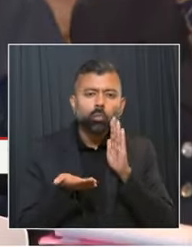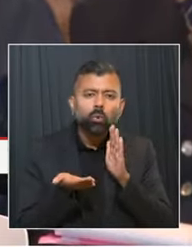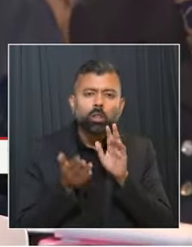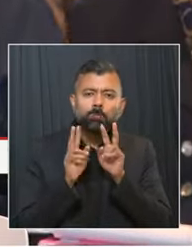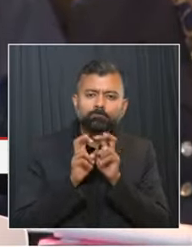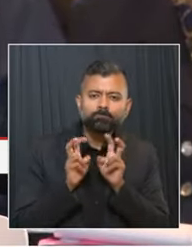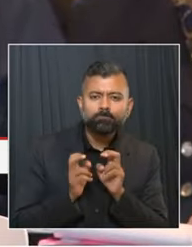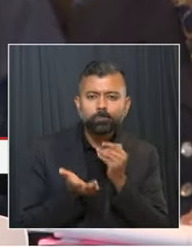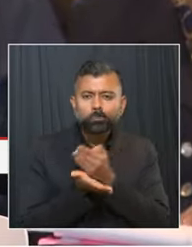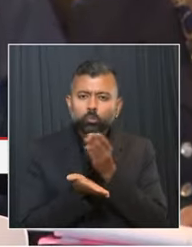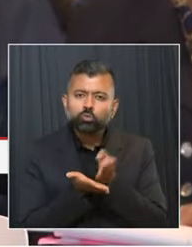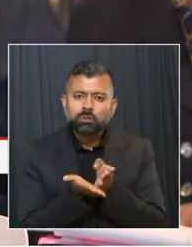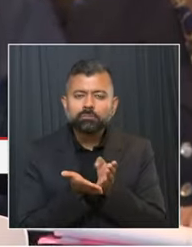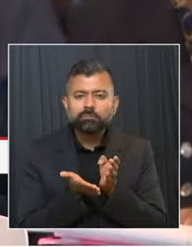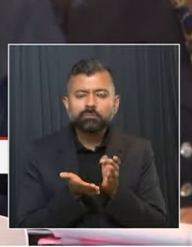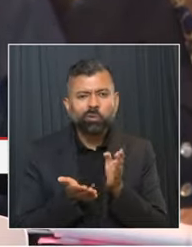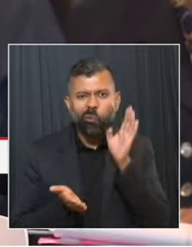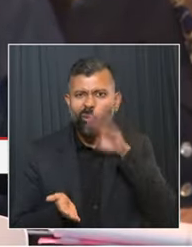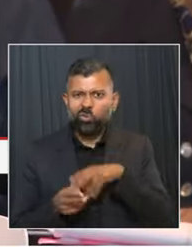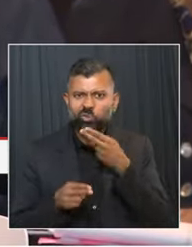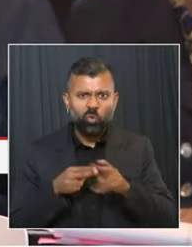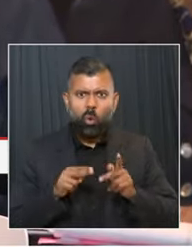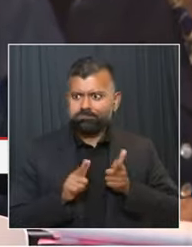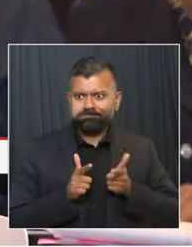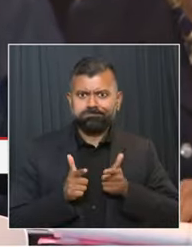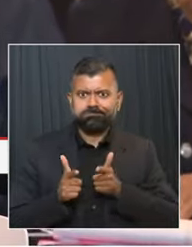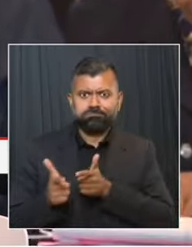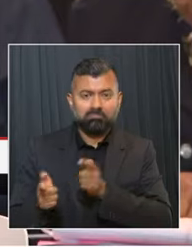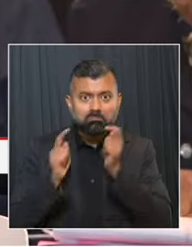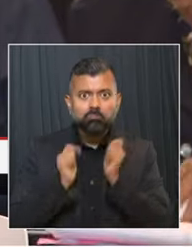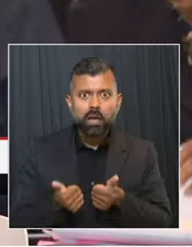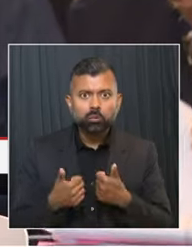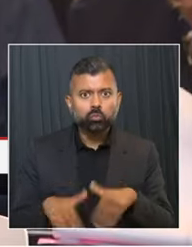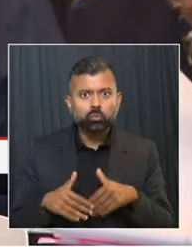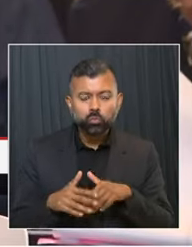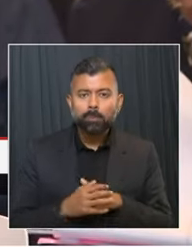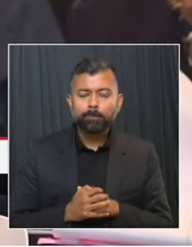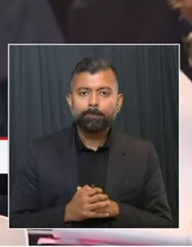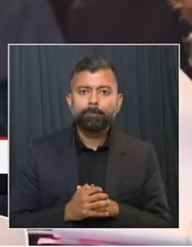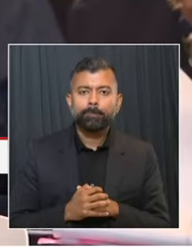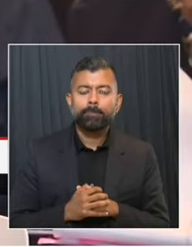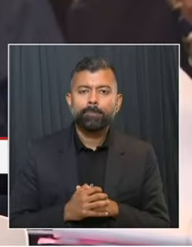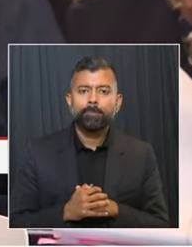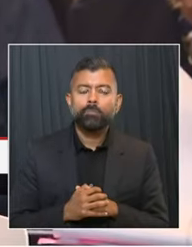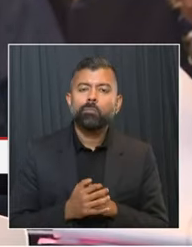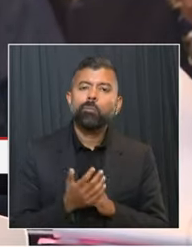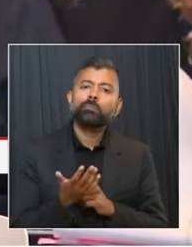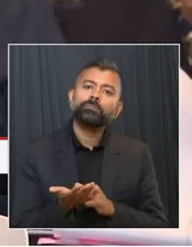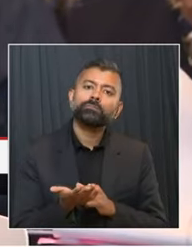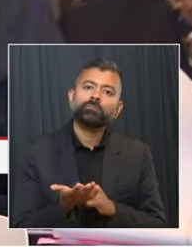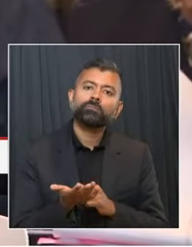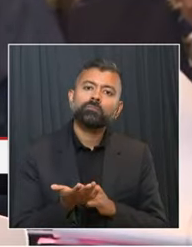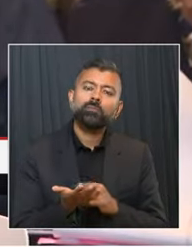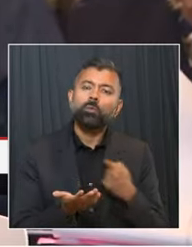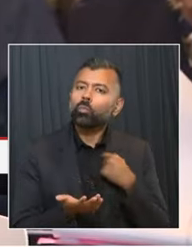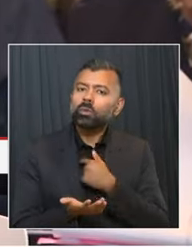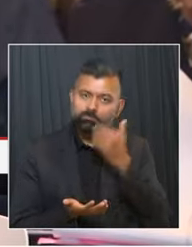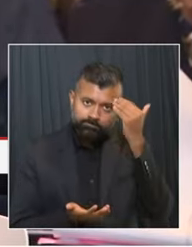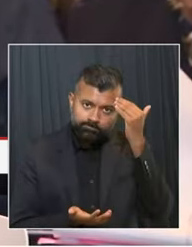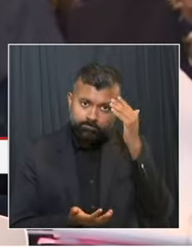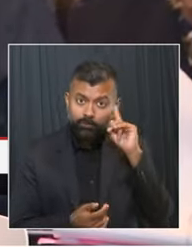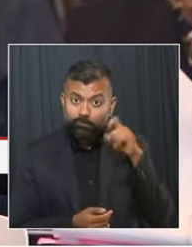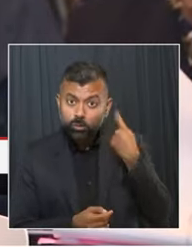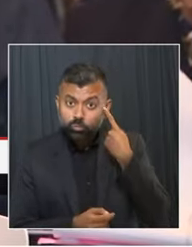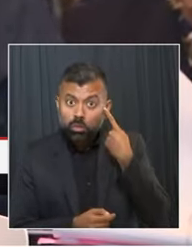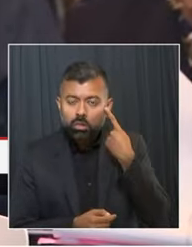budget, given those concerns and problems and issues created by officials in the federal government. But I do want to